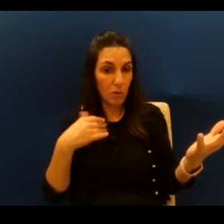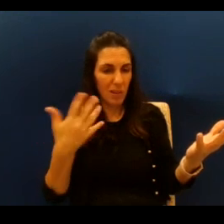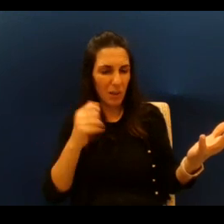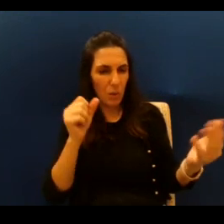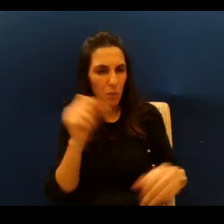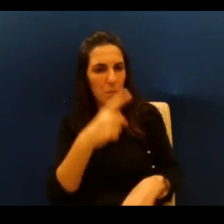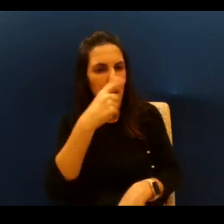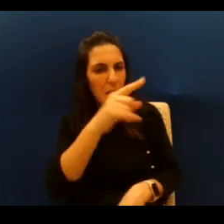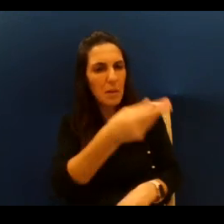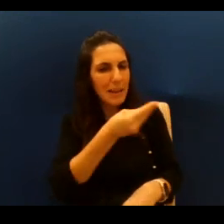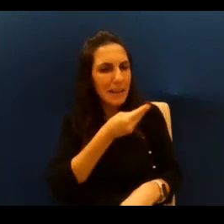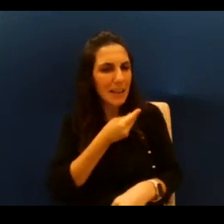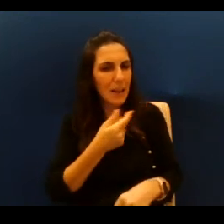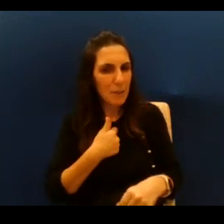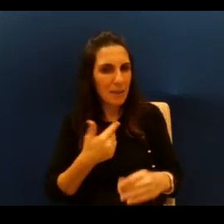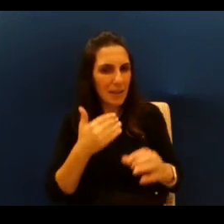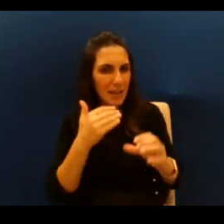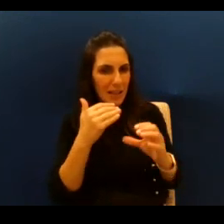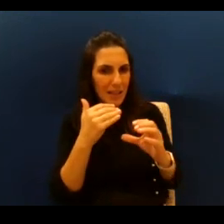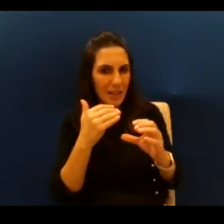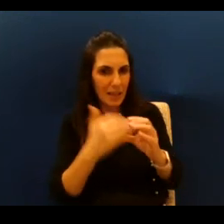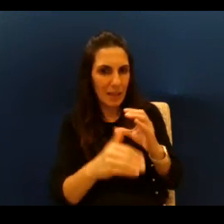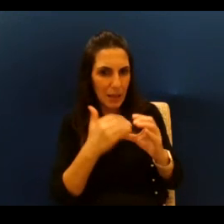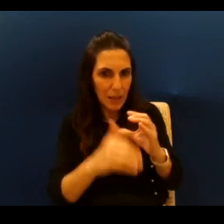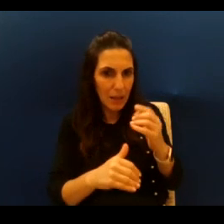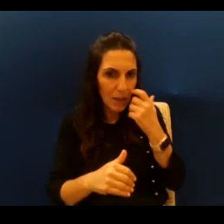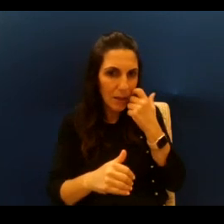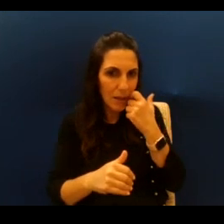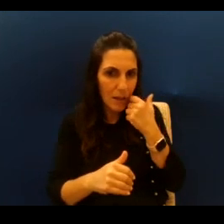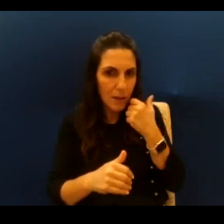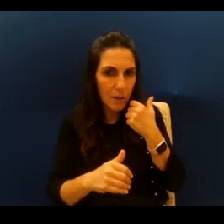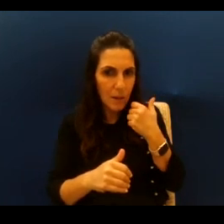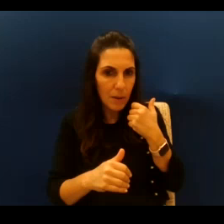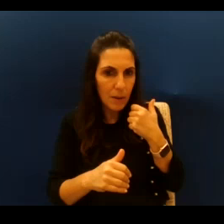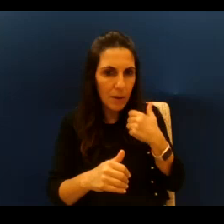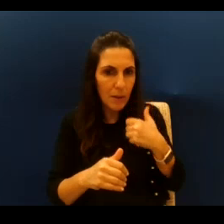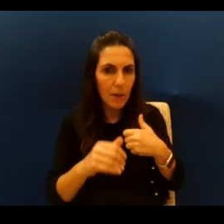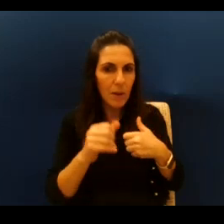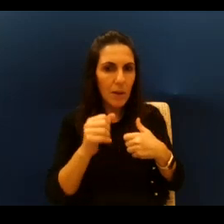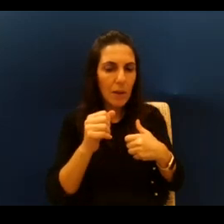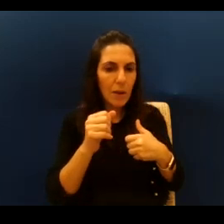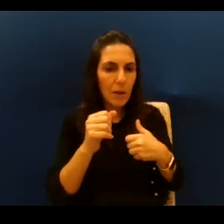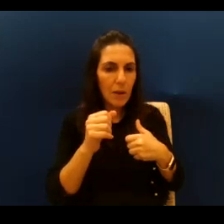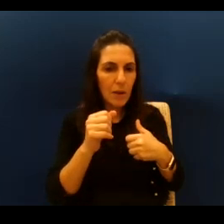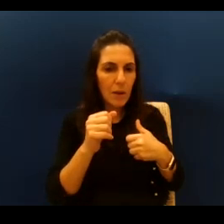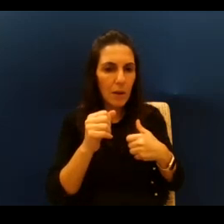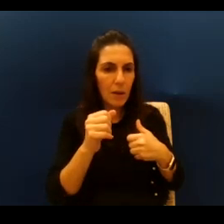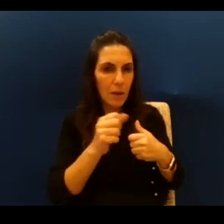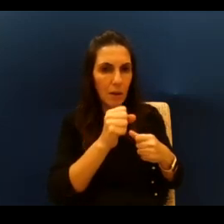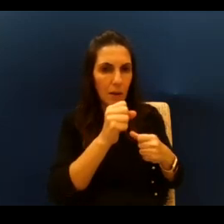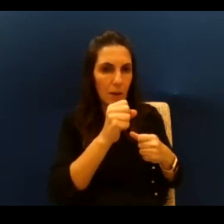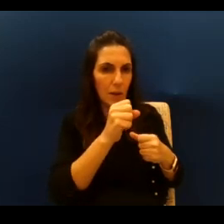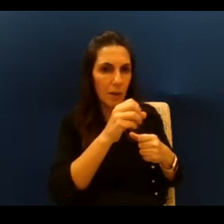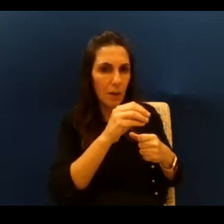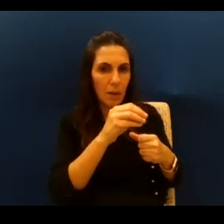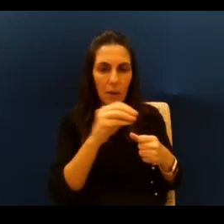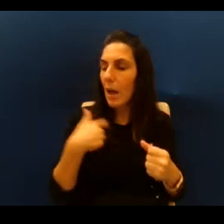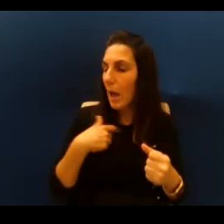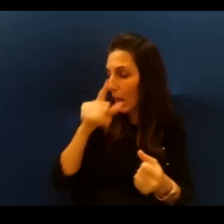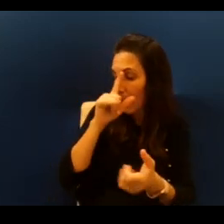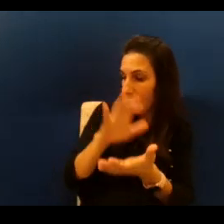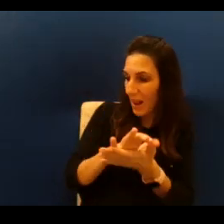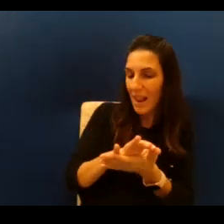me the address for the toy drive that Mr. Orr provided. Yeah, I believe